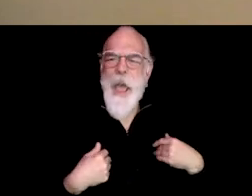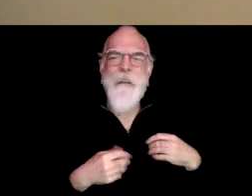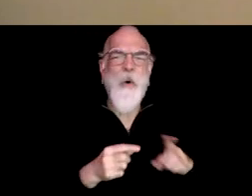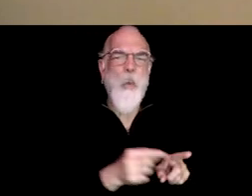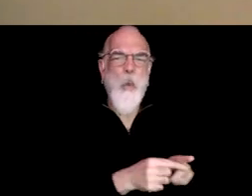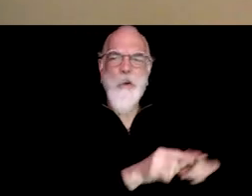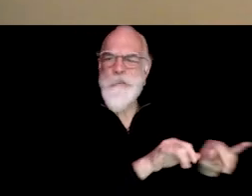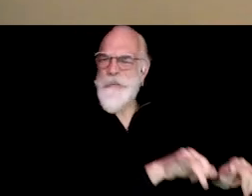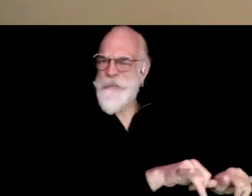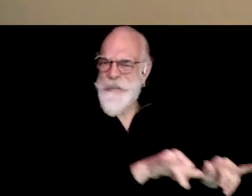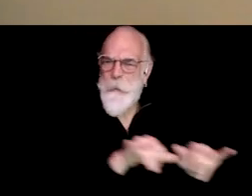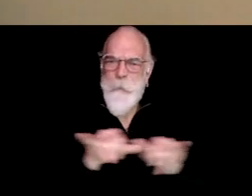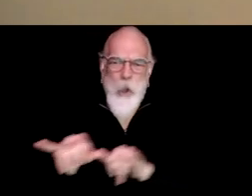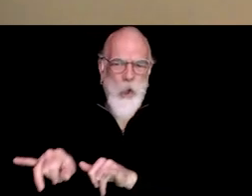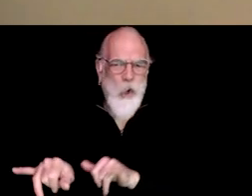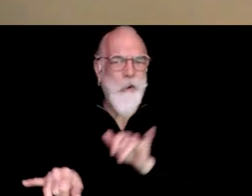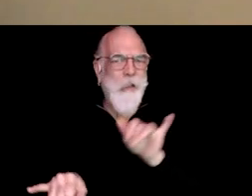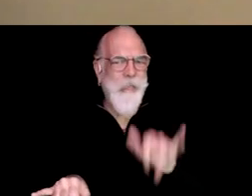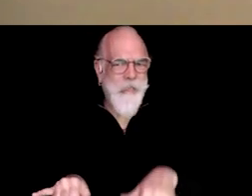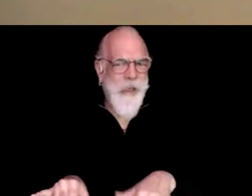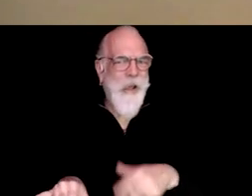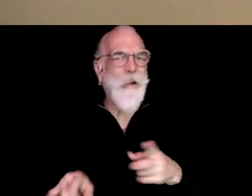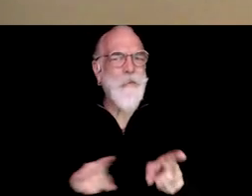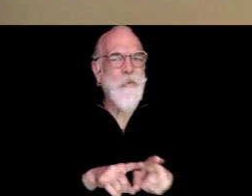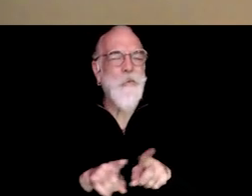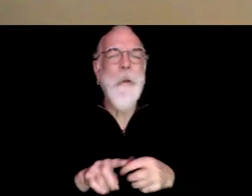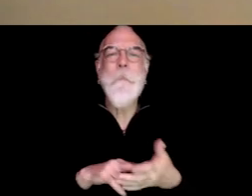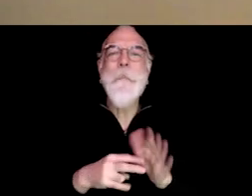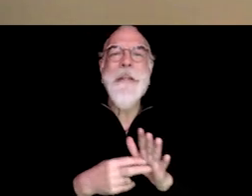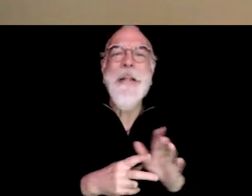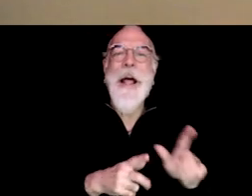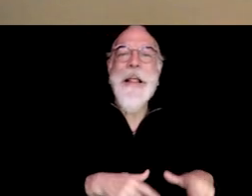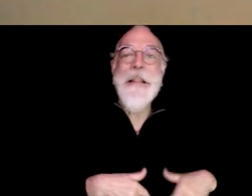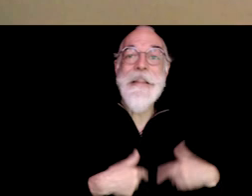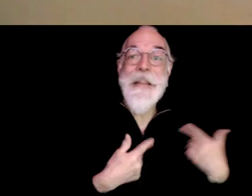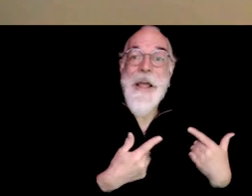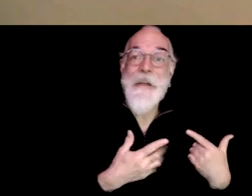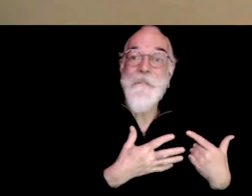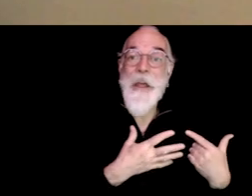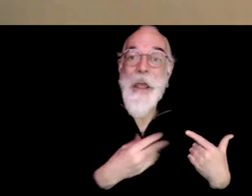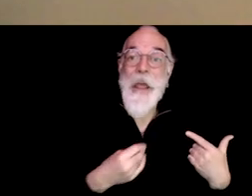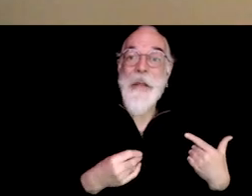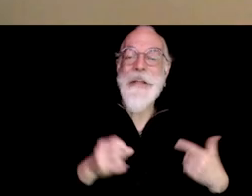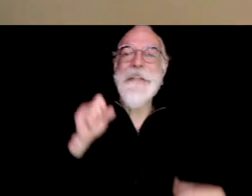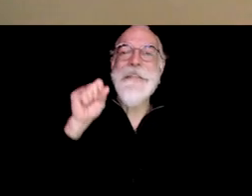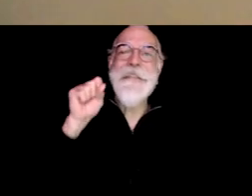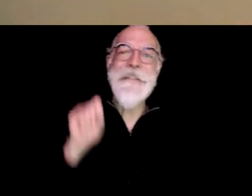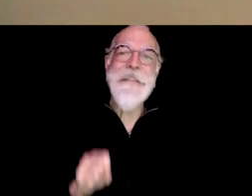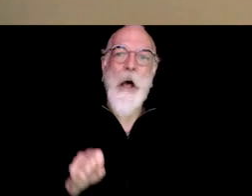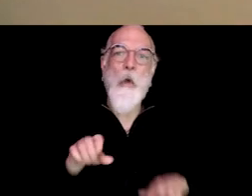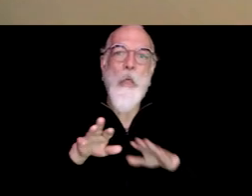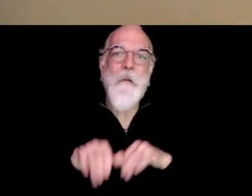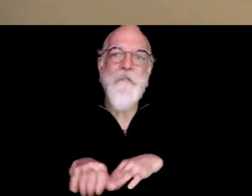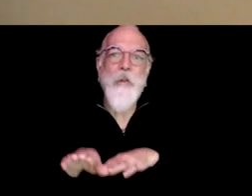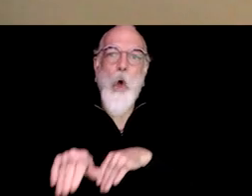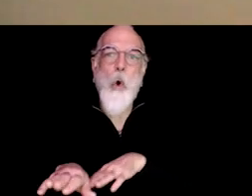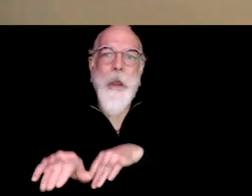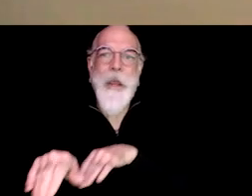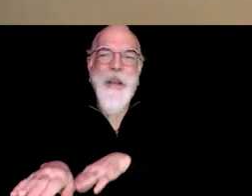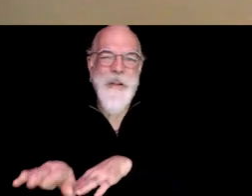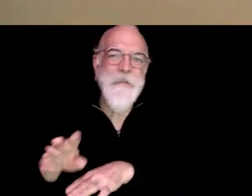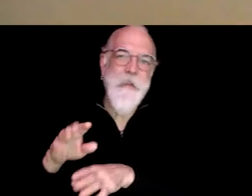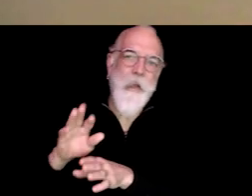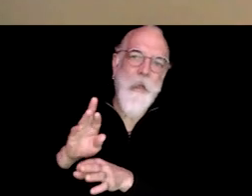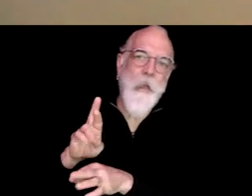words that are very similar to that, that mean life and mean south flowing, which have to do with